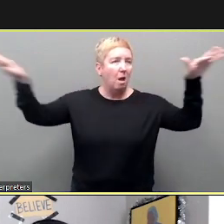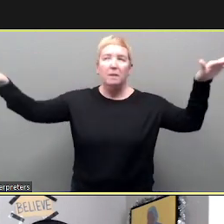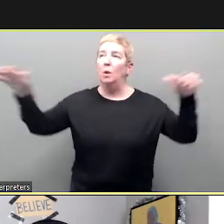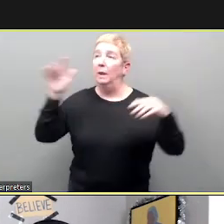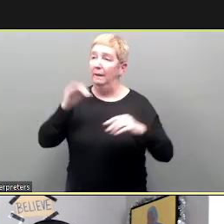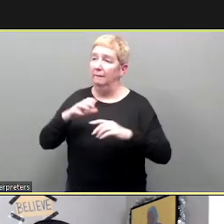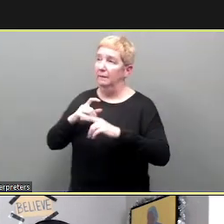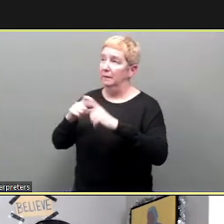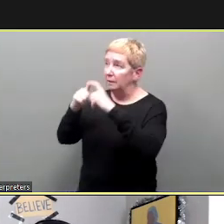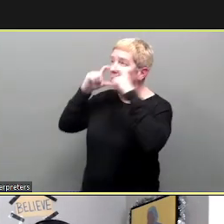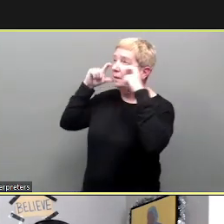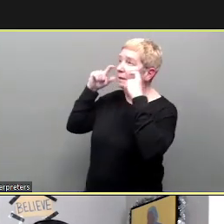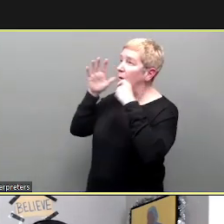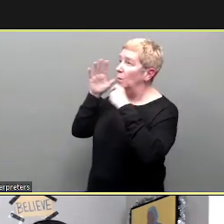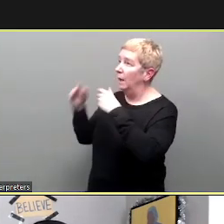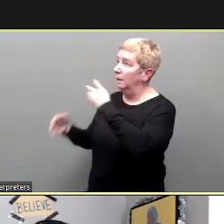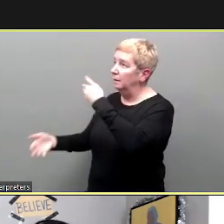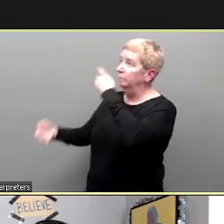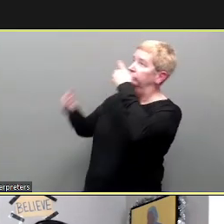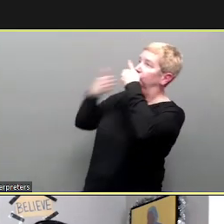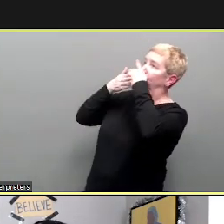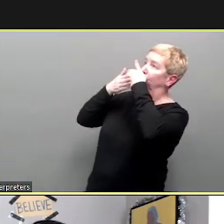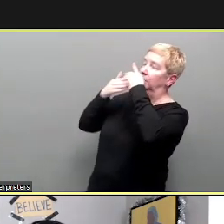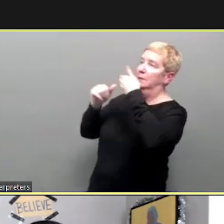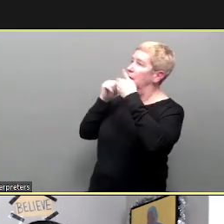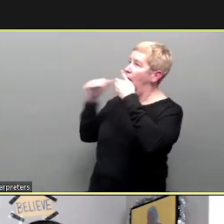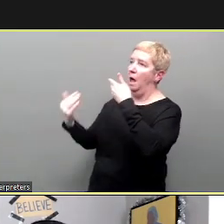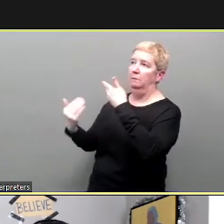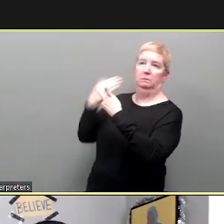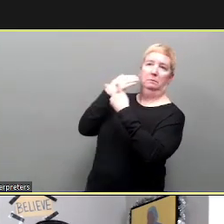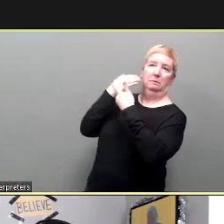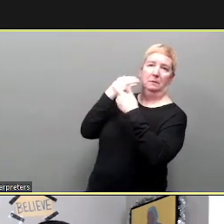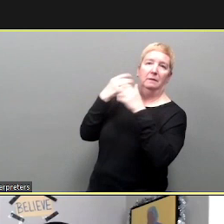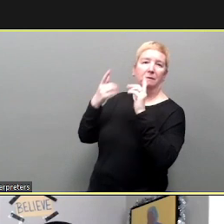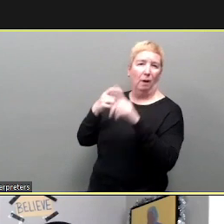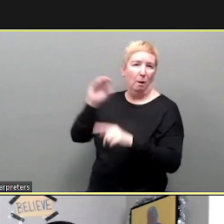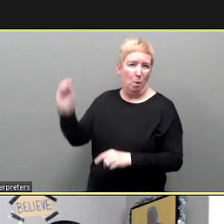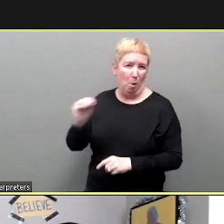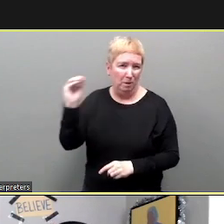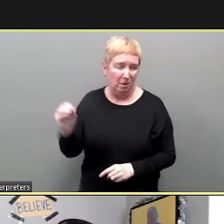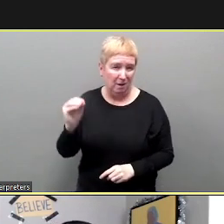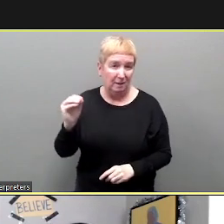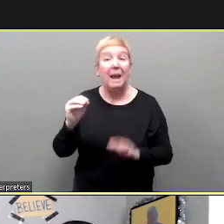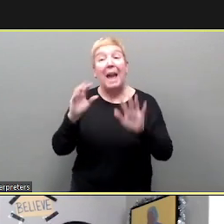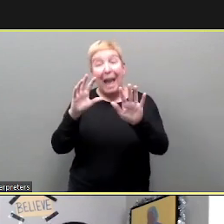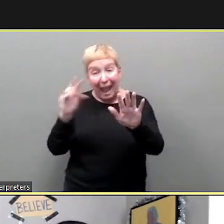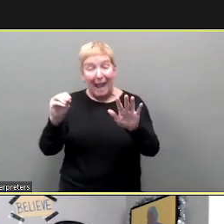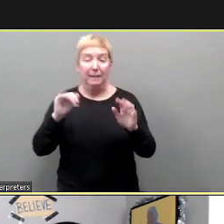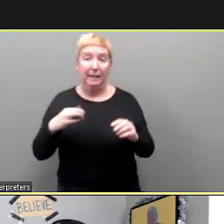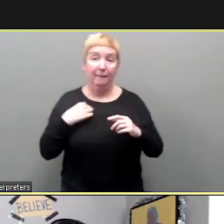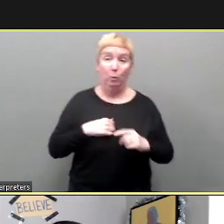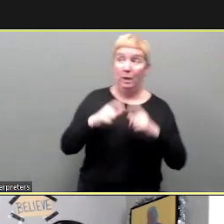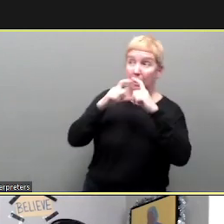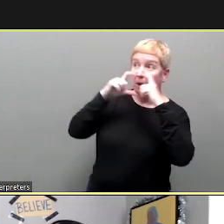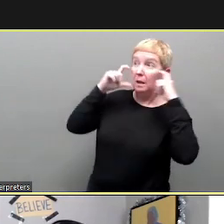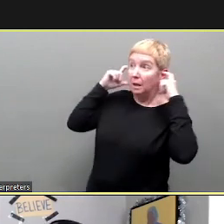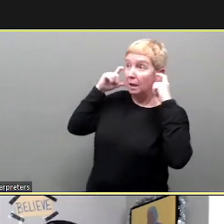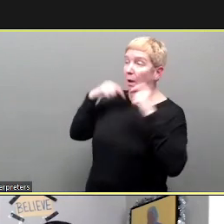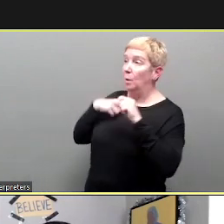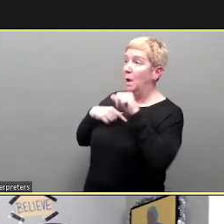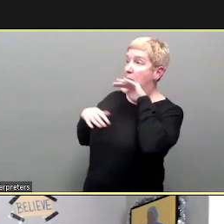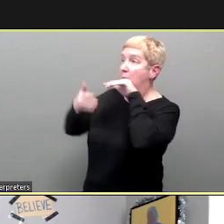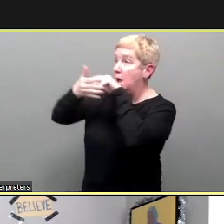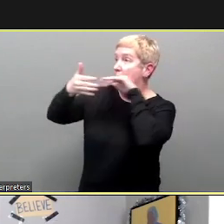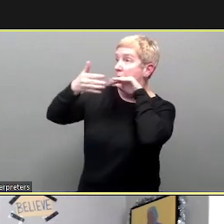the droplets of respiratory droplets from Omicron. And also, if we're sick, we can prevent other people that we love from getting